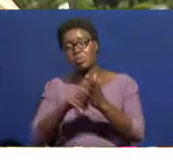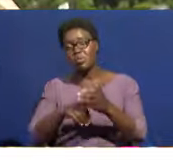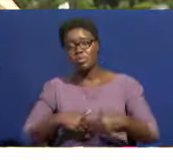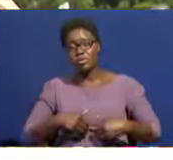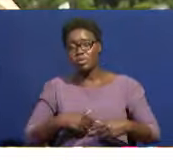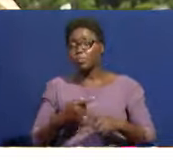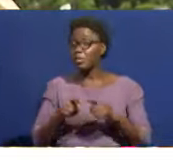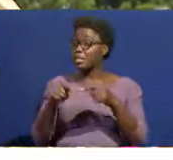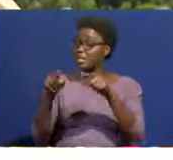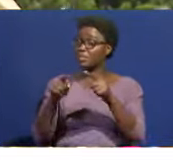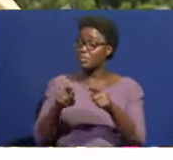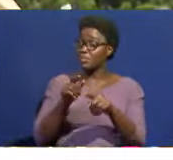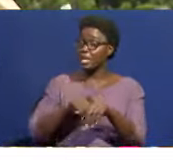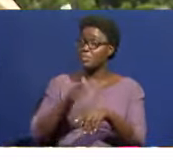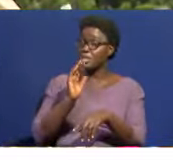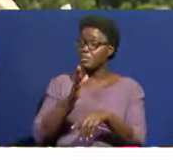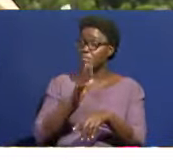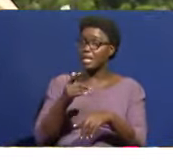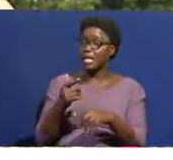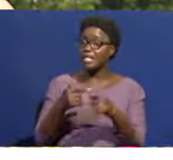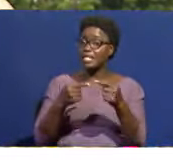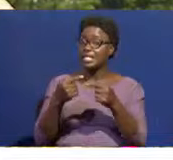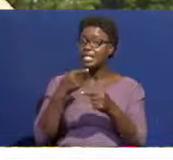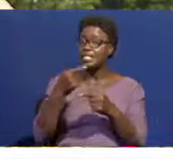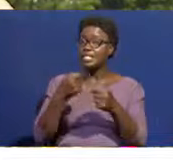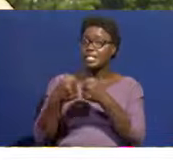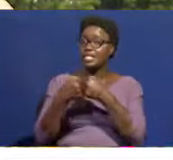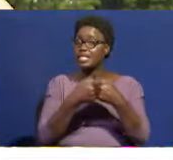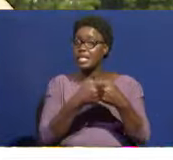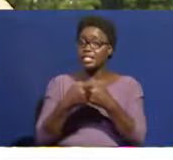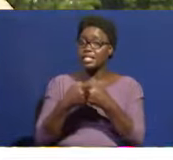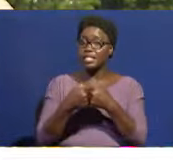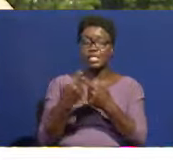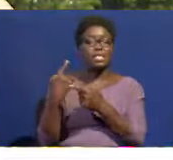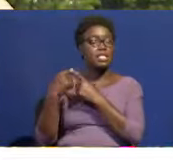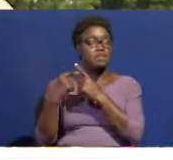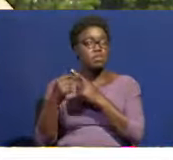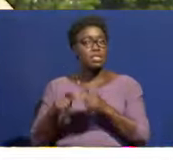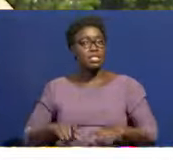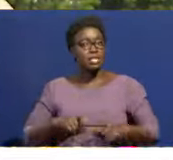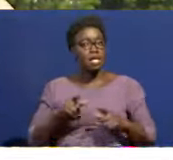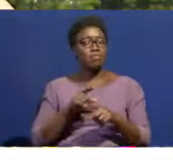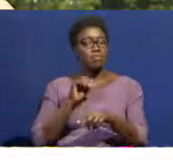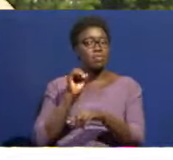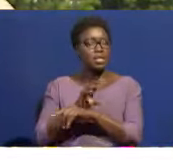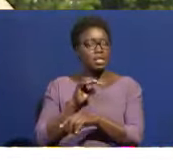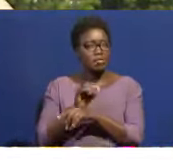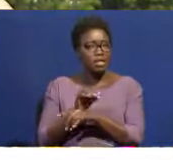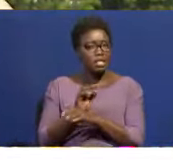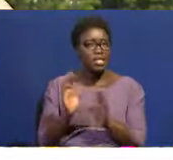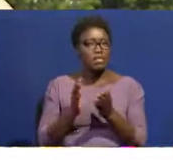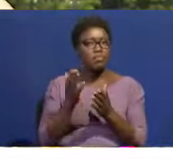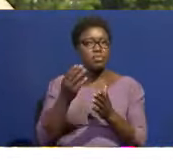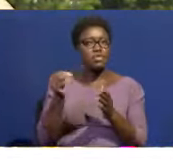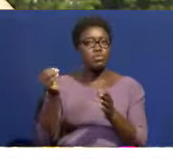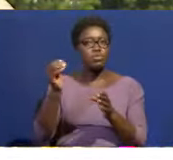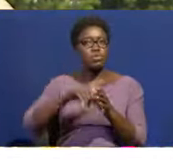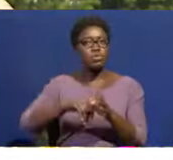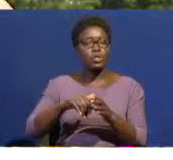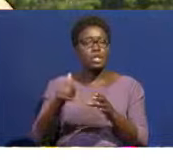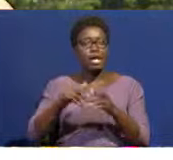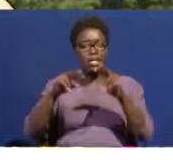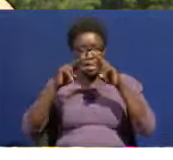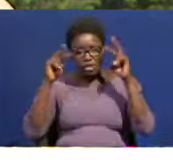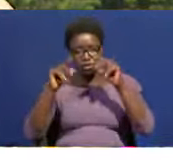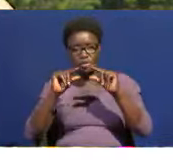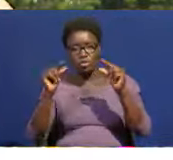lakini wenyewe wakizungumza waseme changamoto wanazozipitia katika maisha na ambazo pengine huwashauri kuwashawishi wakajiunga na makundi ya